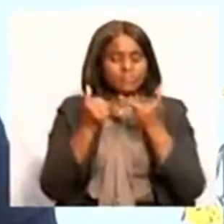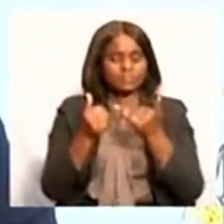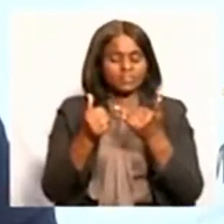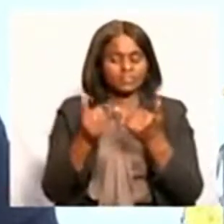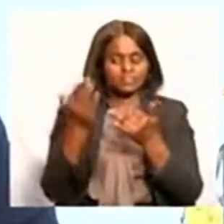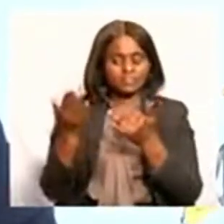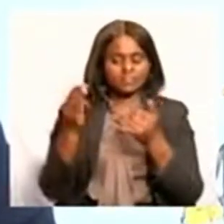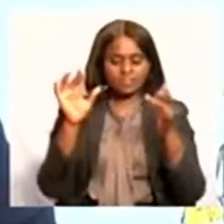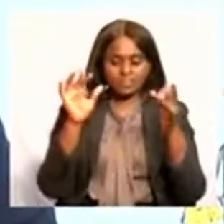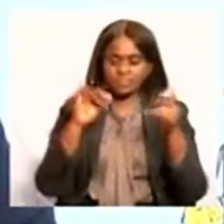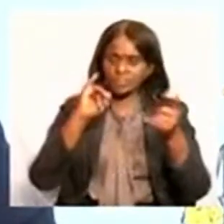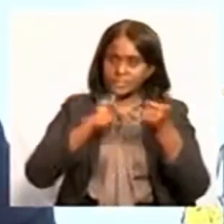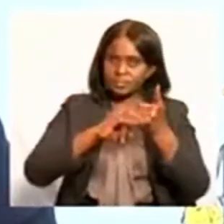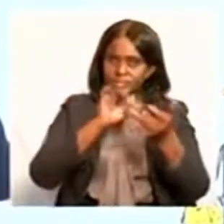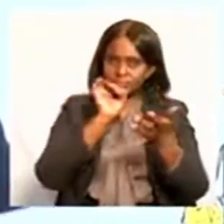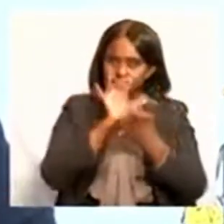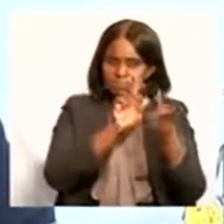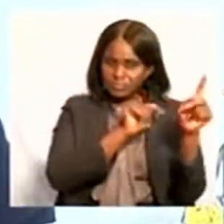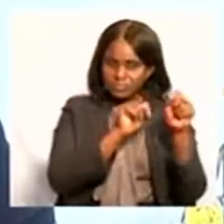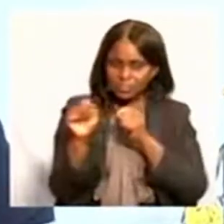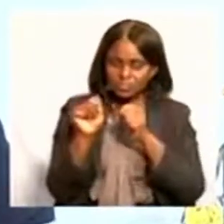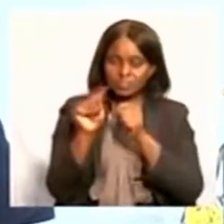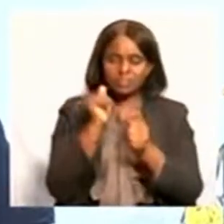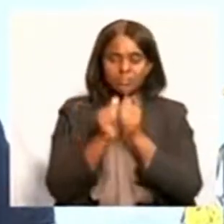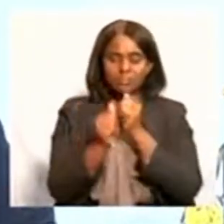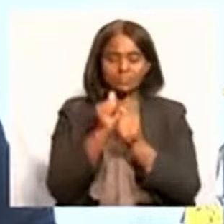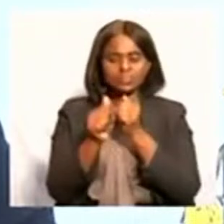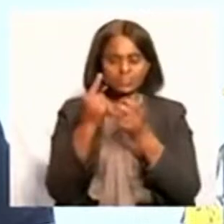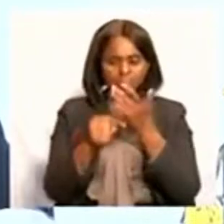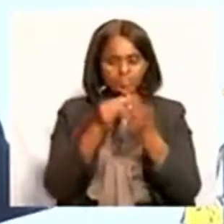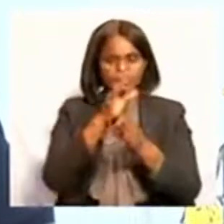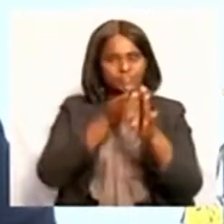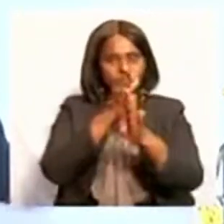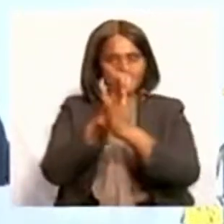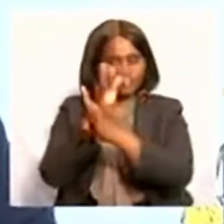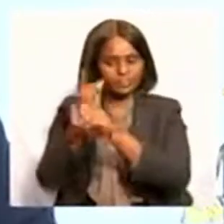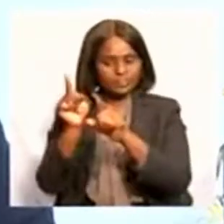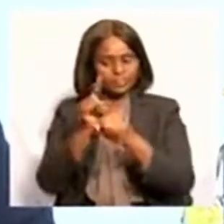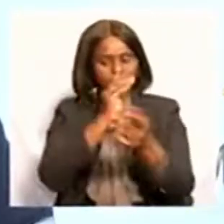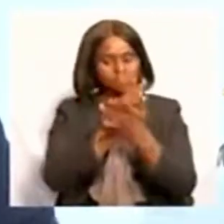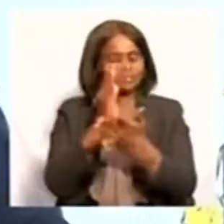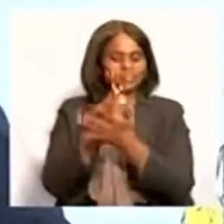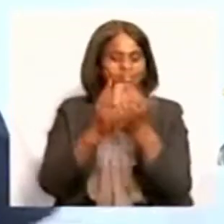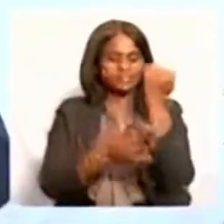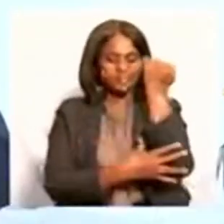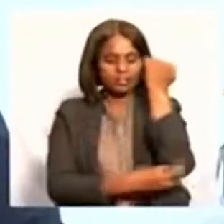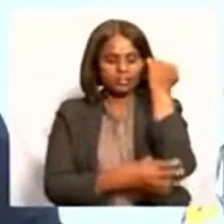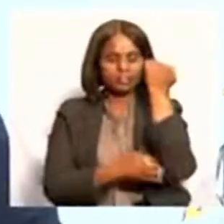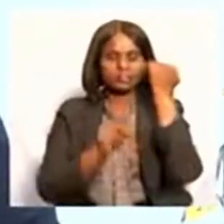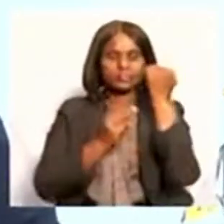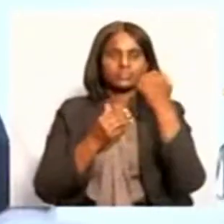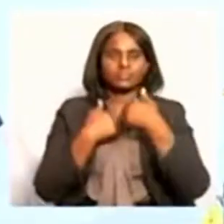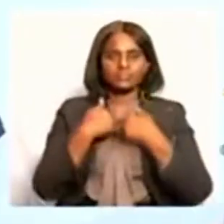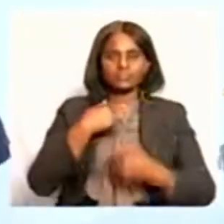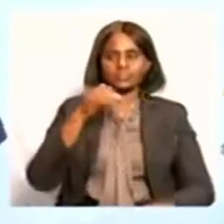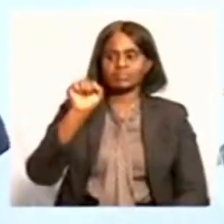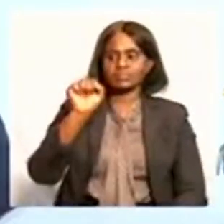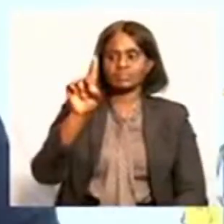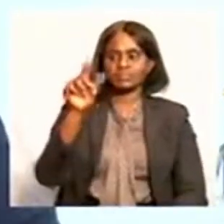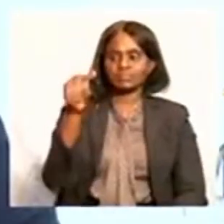on social cash transfer, which is aimed at alleviating poverty, we have an SDG